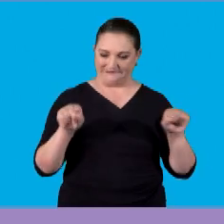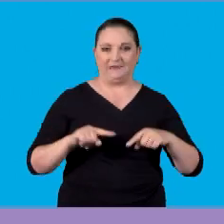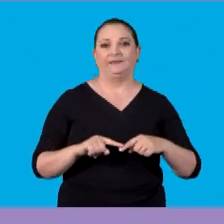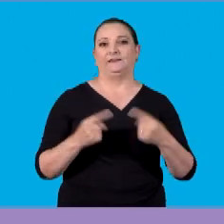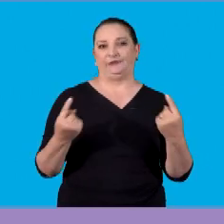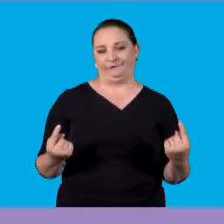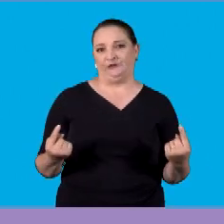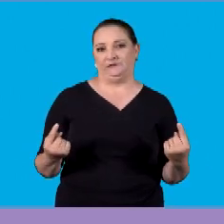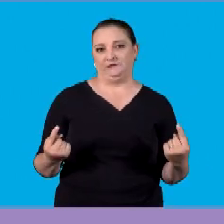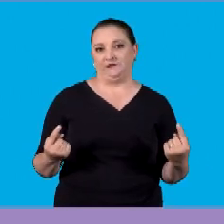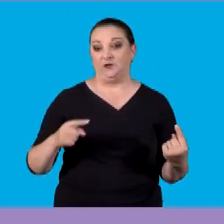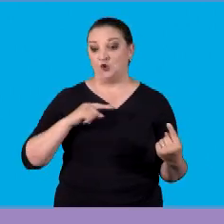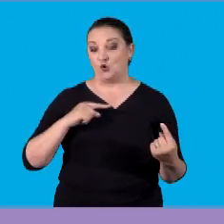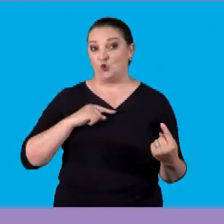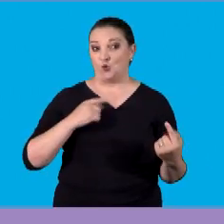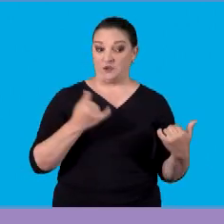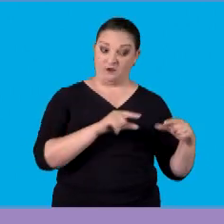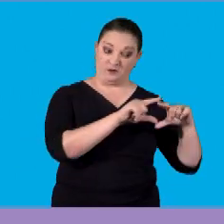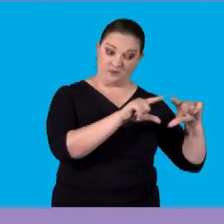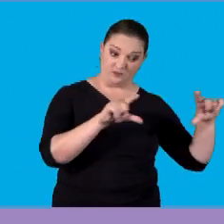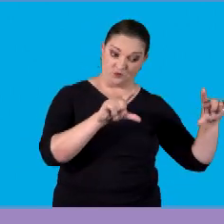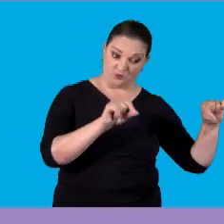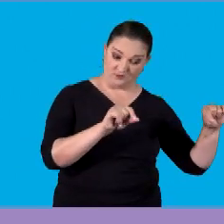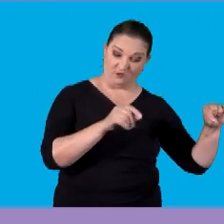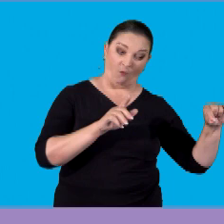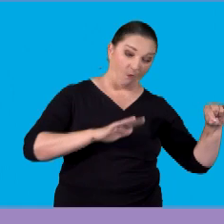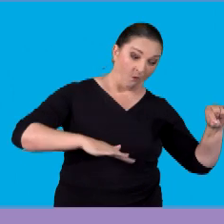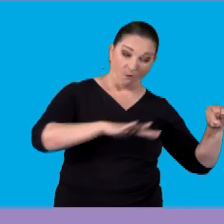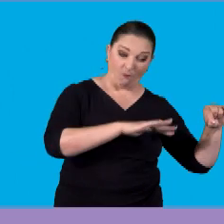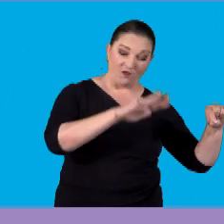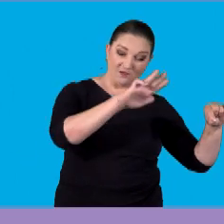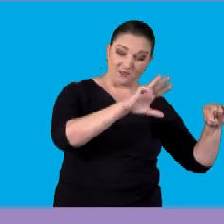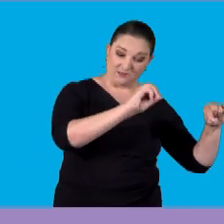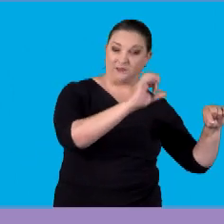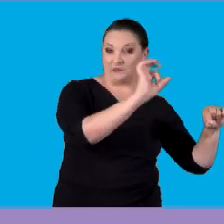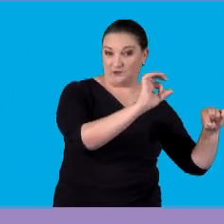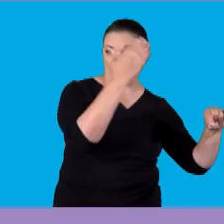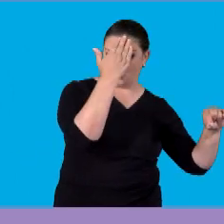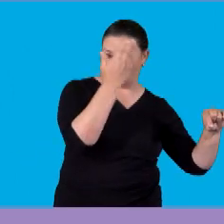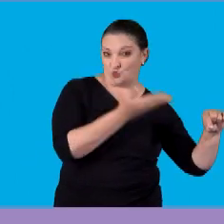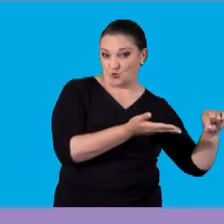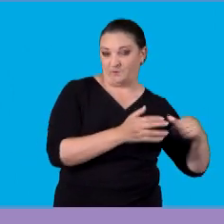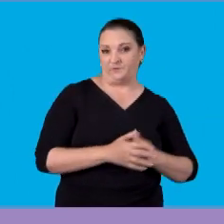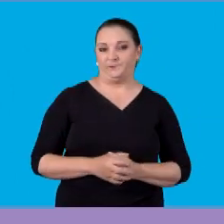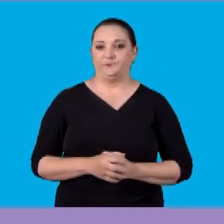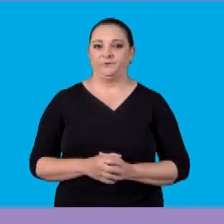parallelogram differ, because with a rectangle, we know that the angles are equals to 90